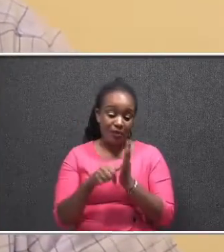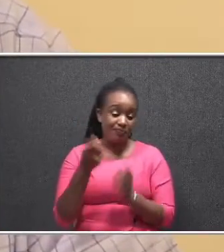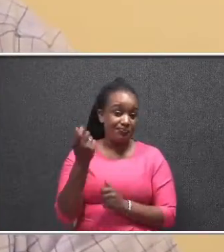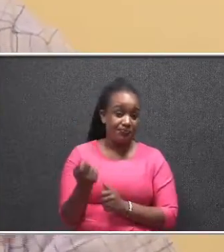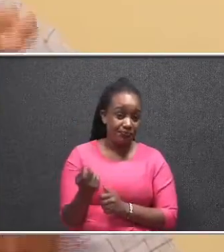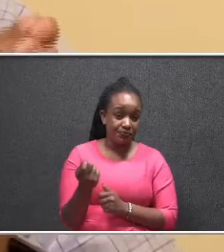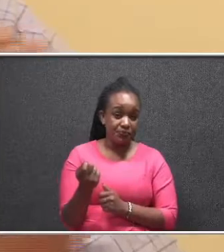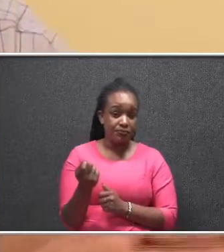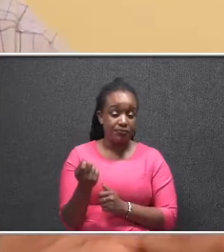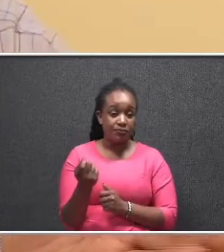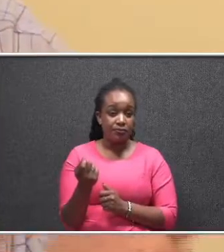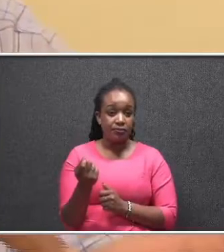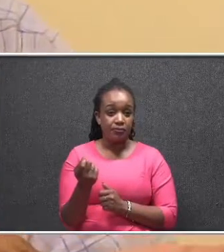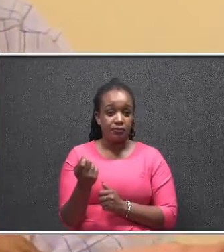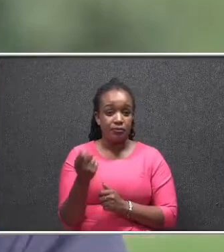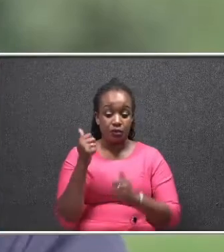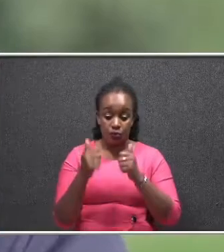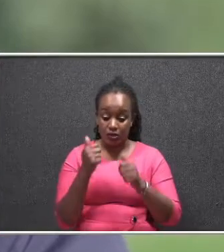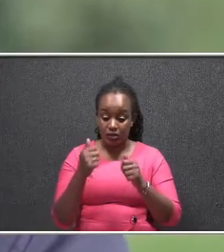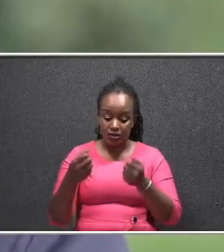the tissues and start spreading inside.